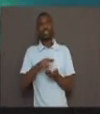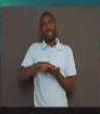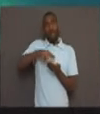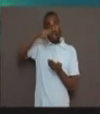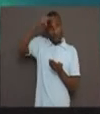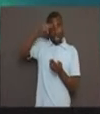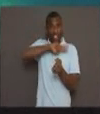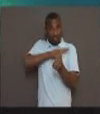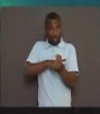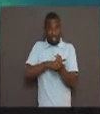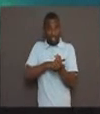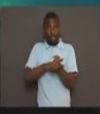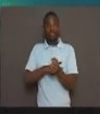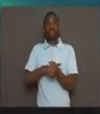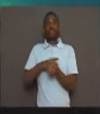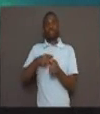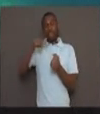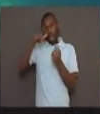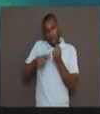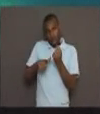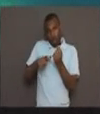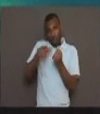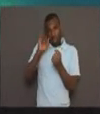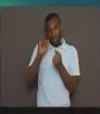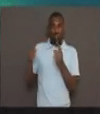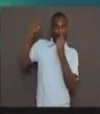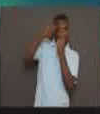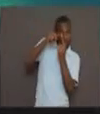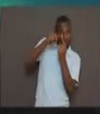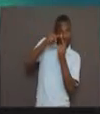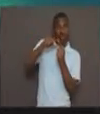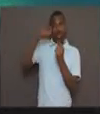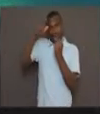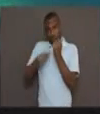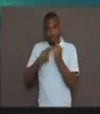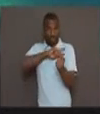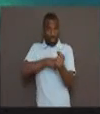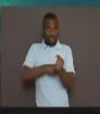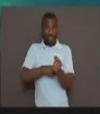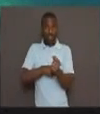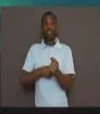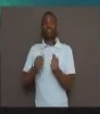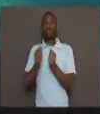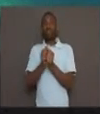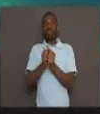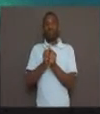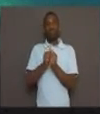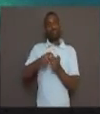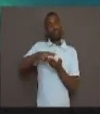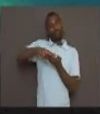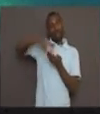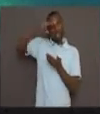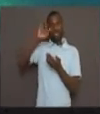high voltage with low current to a low voltage with high